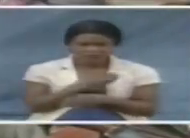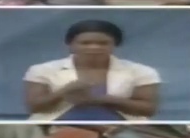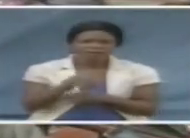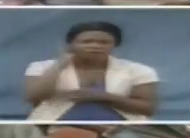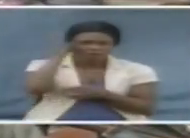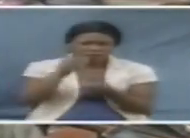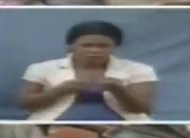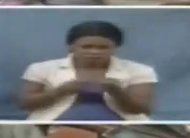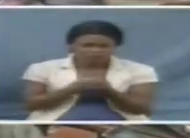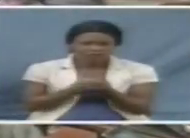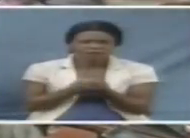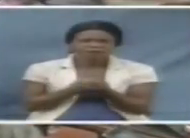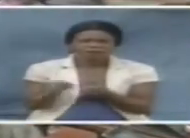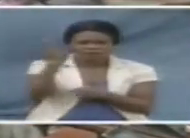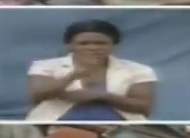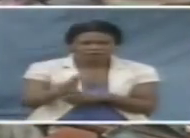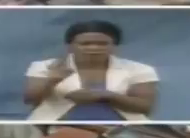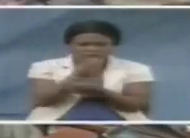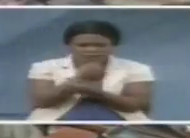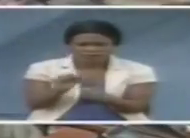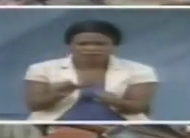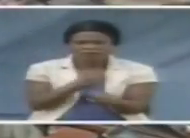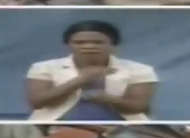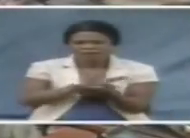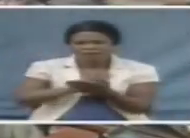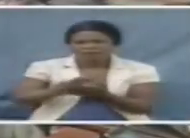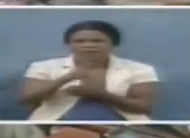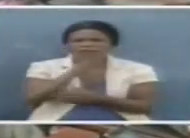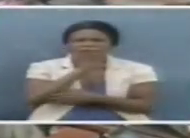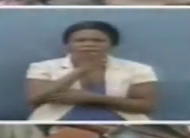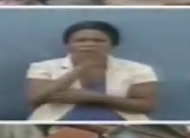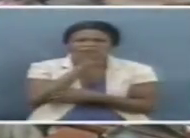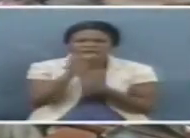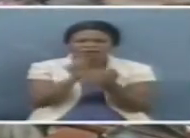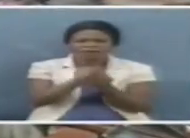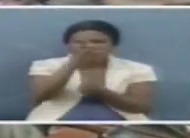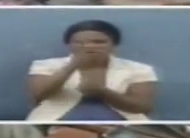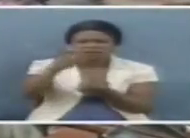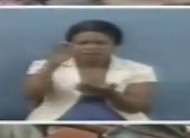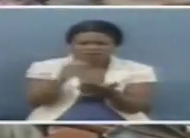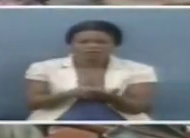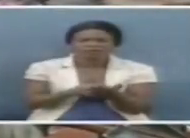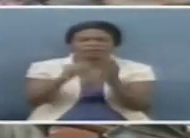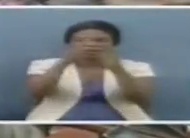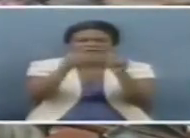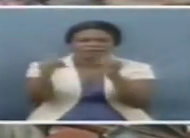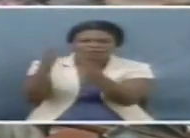rehabilitated. This investment will support the provision of safe and clean water